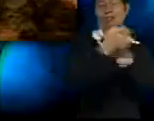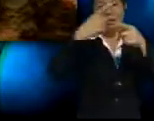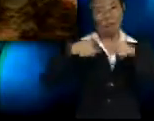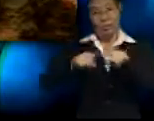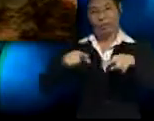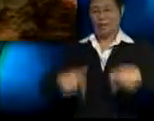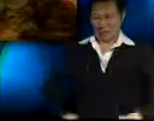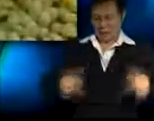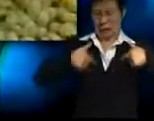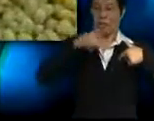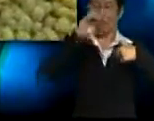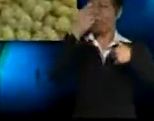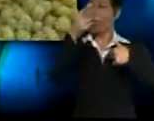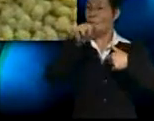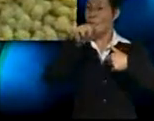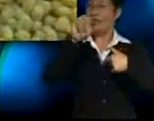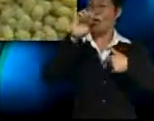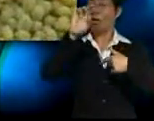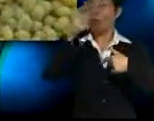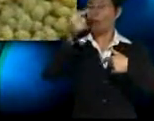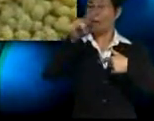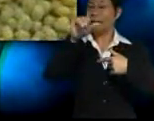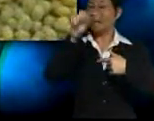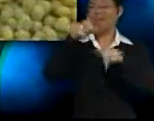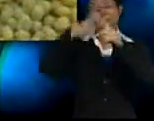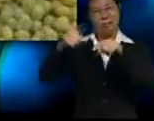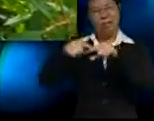Different living organisms have different characteristics.